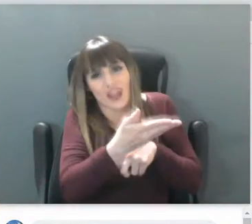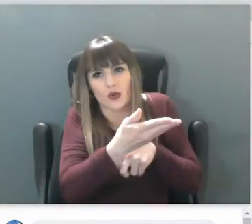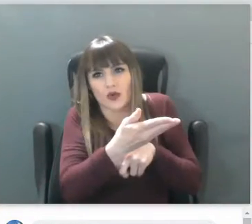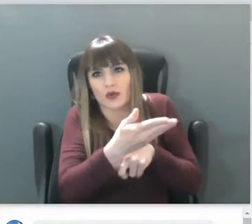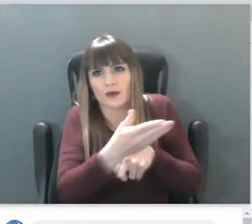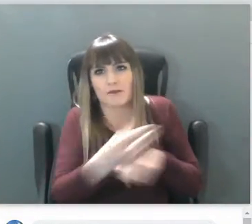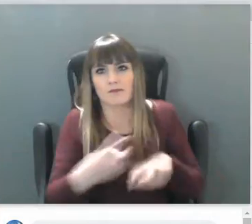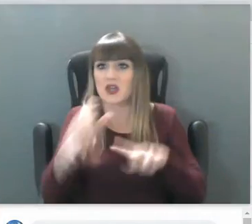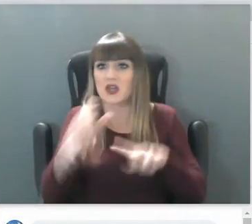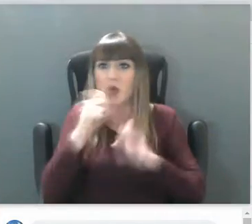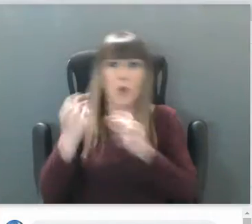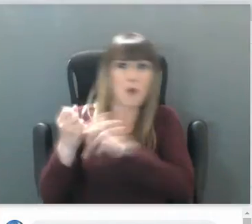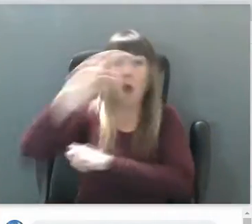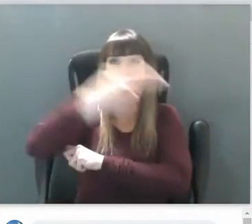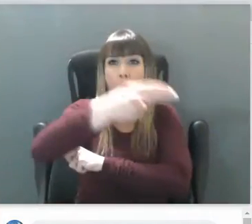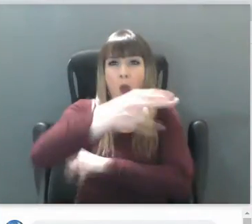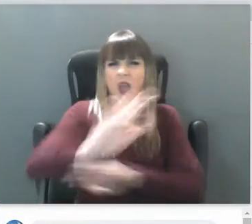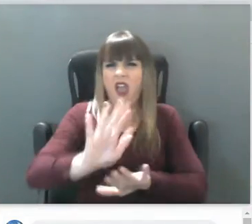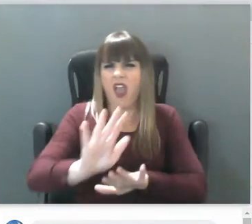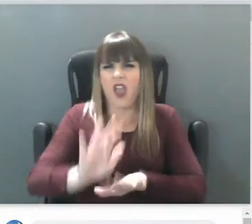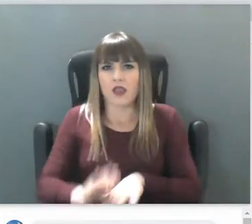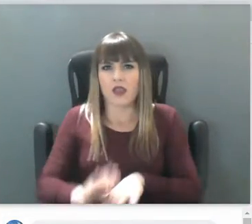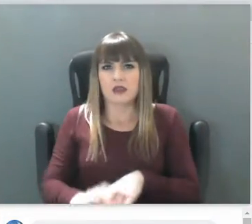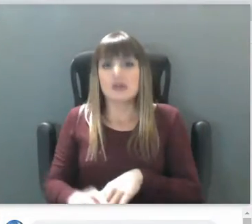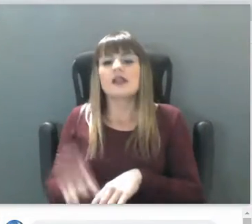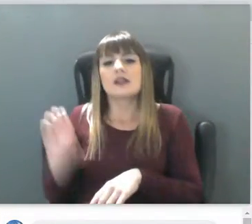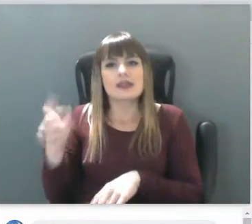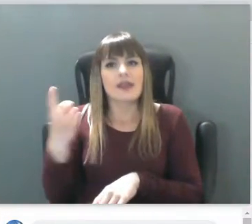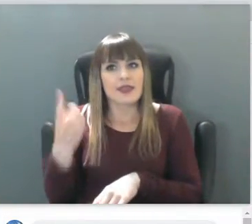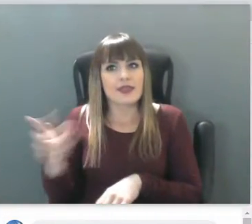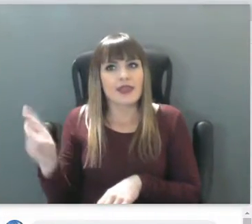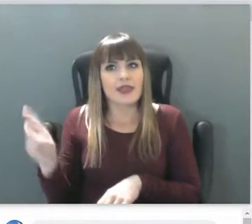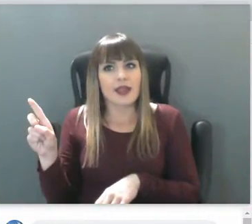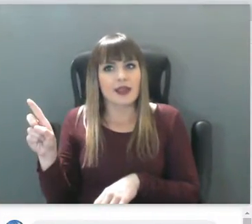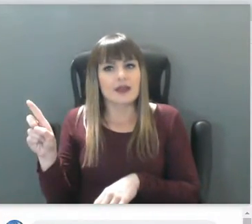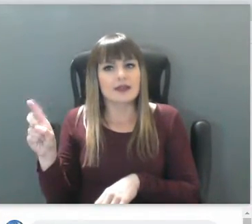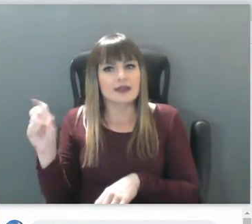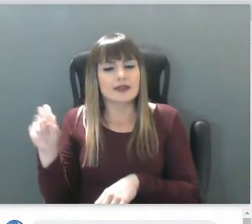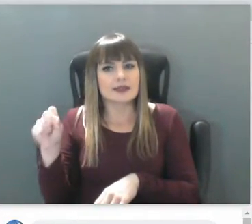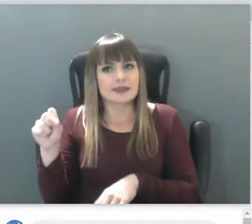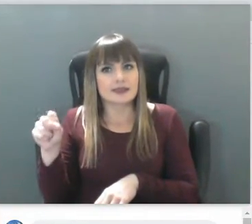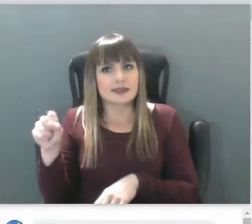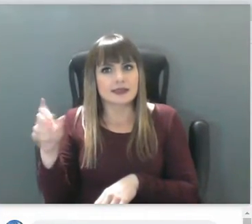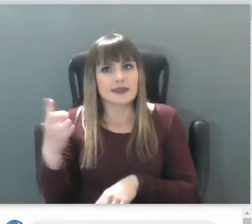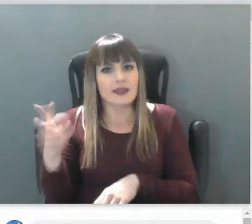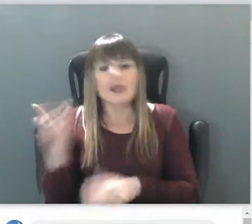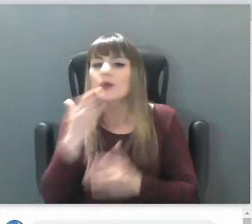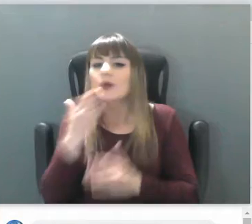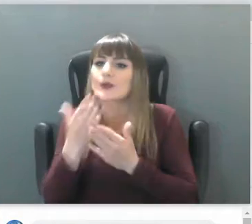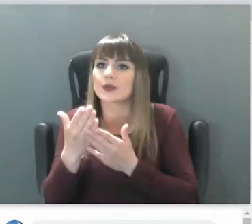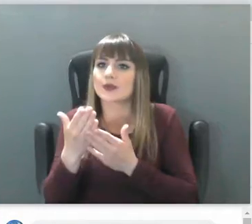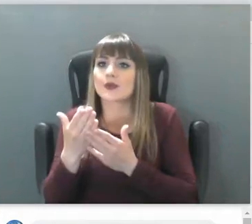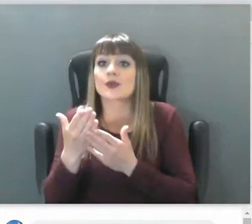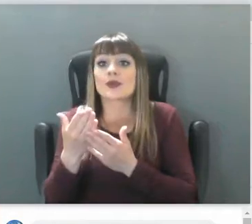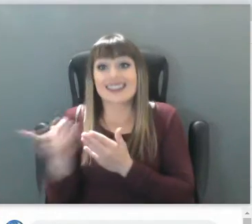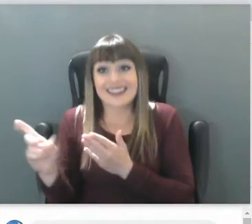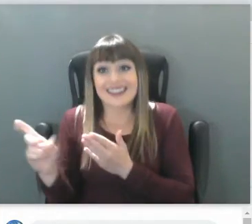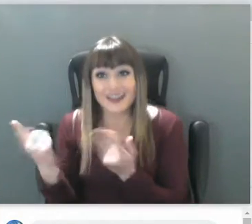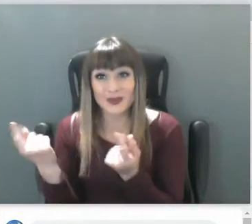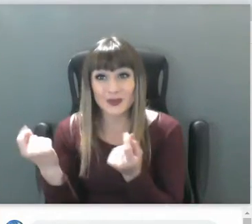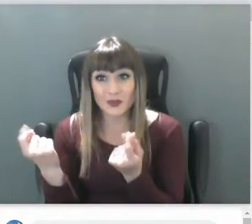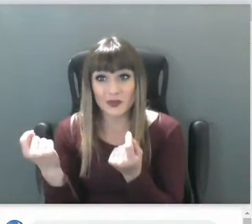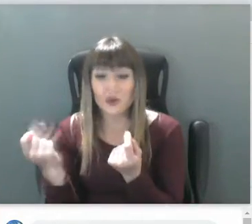up on their back. Yes. A little bit. Yes, they're good at Defense mechanism. exactly, yeah. So what they do is they do